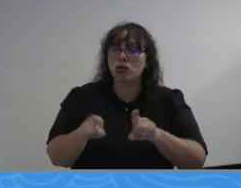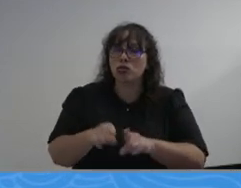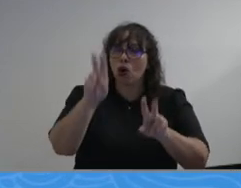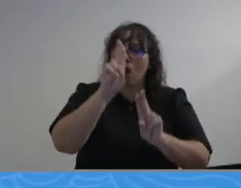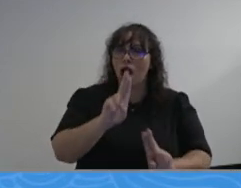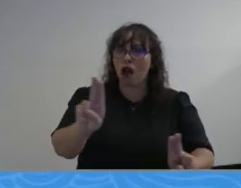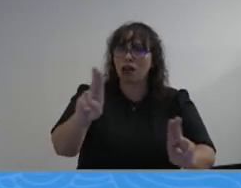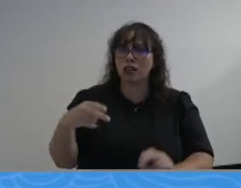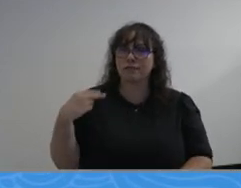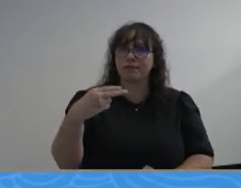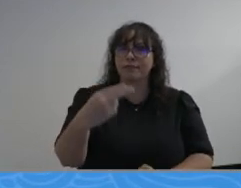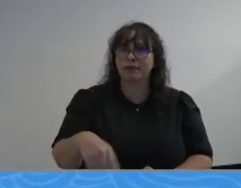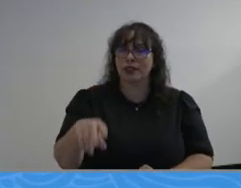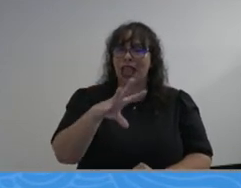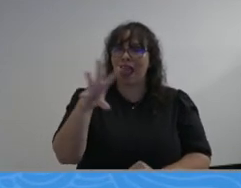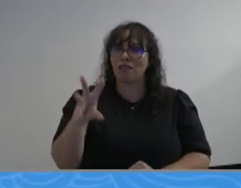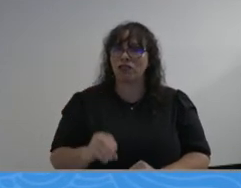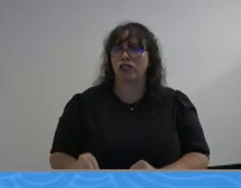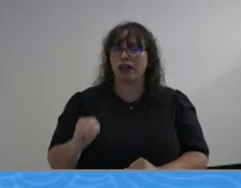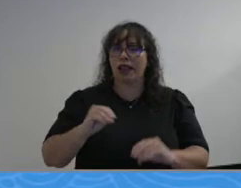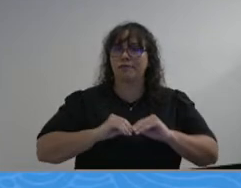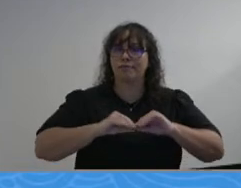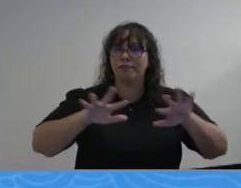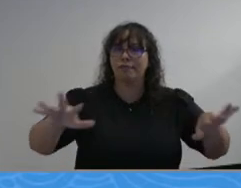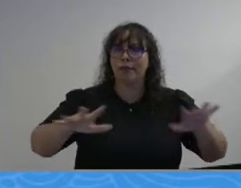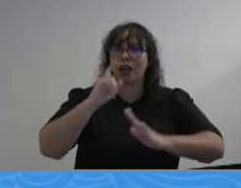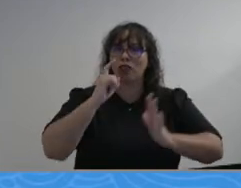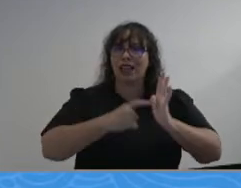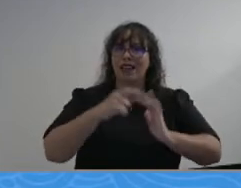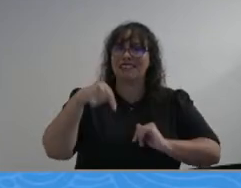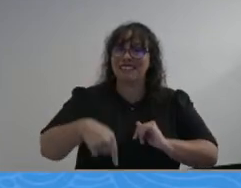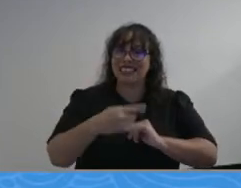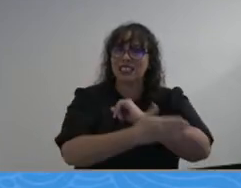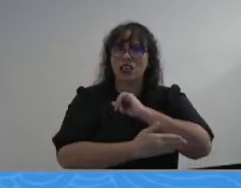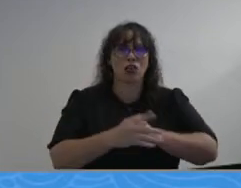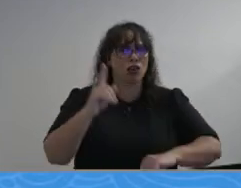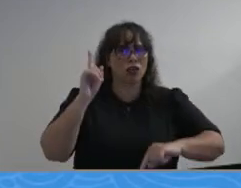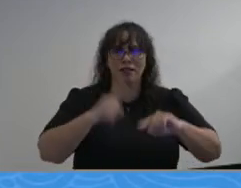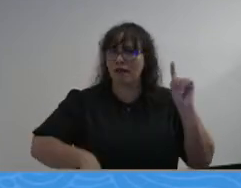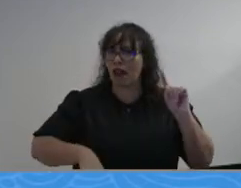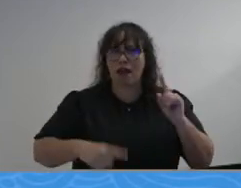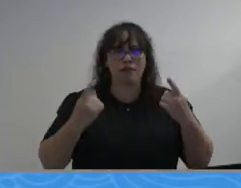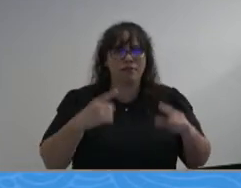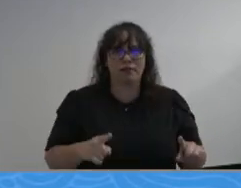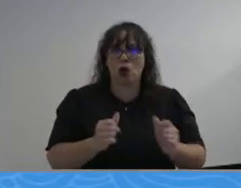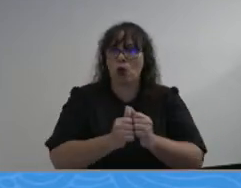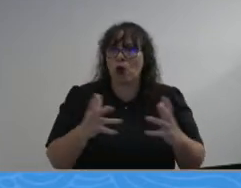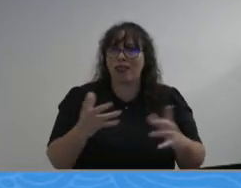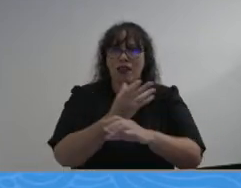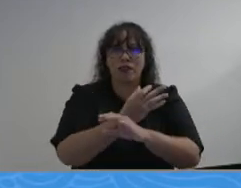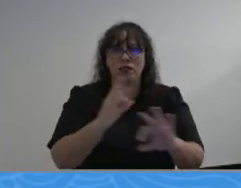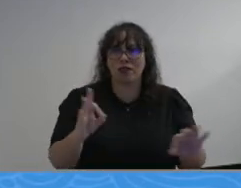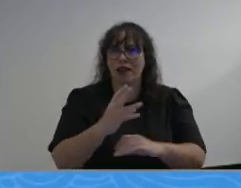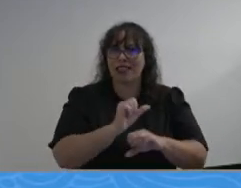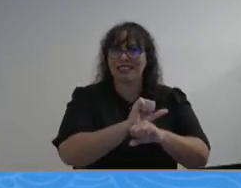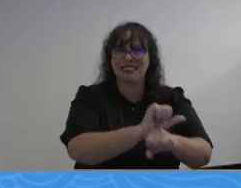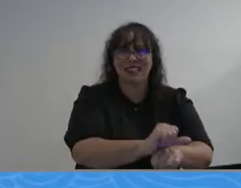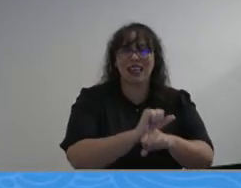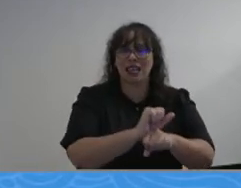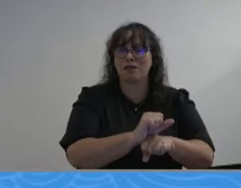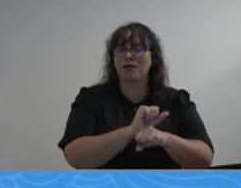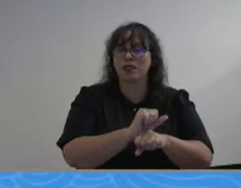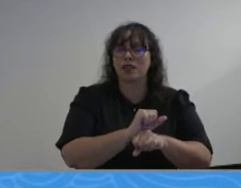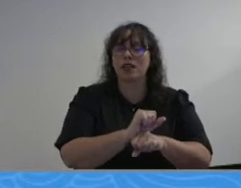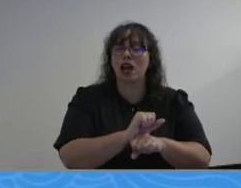the legacy of the African diaspora and recognize that this country could not exist without the free enslaved labor of Black